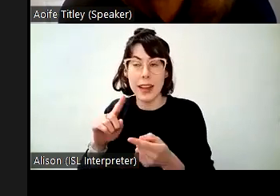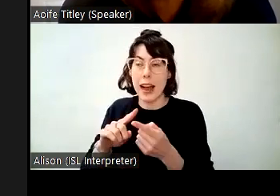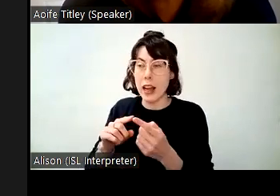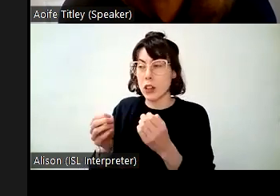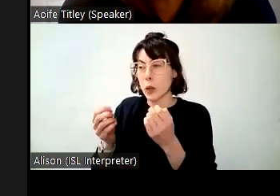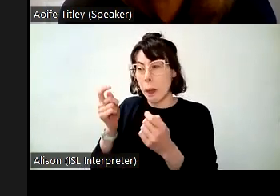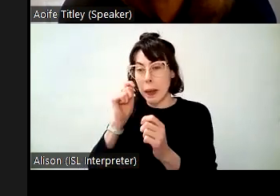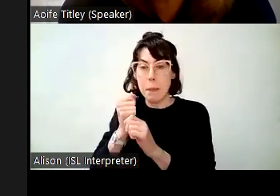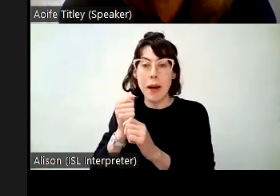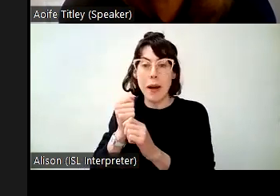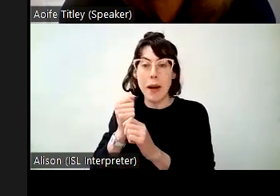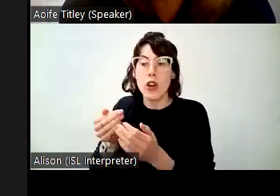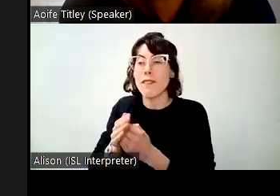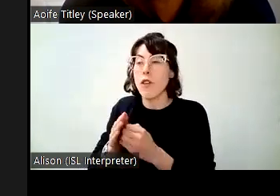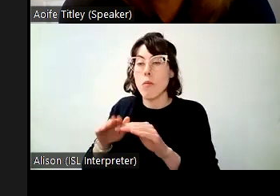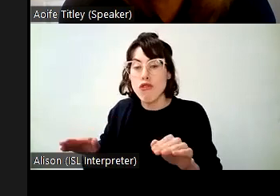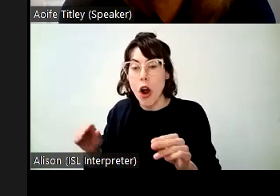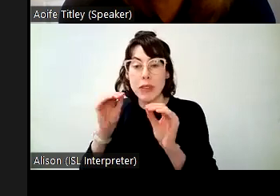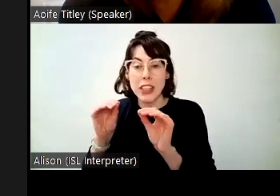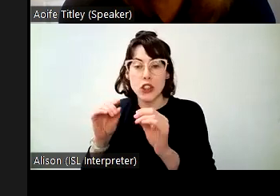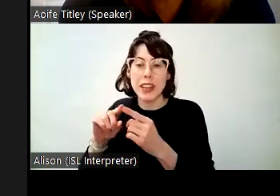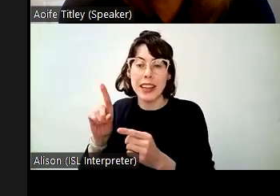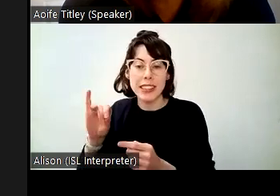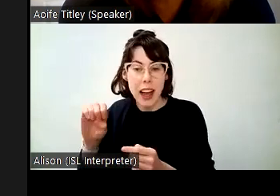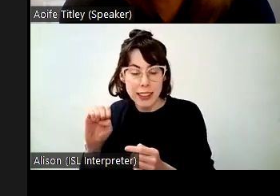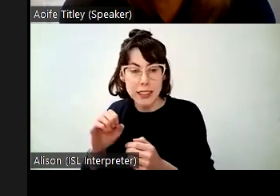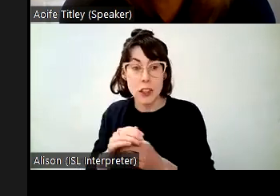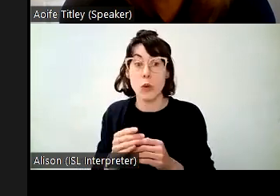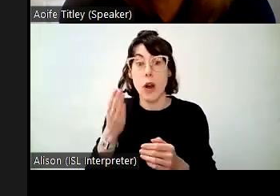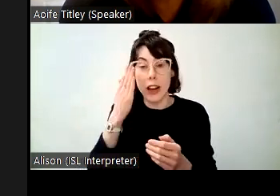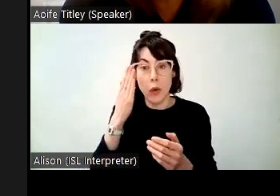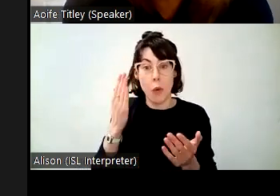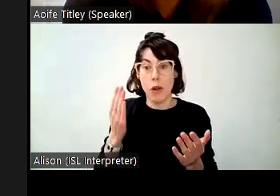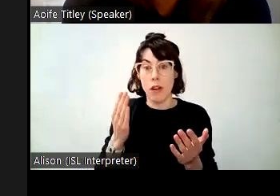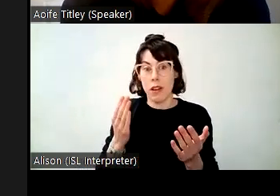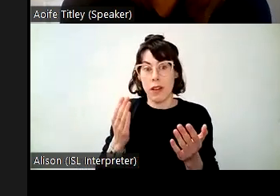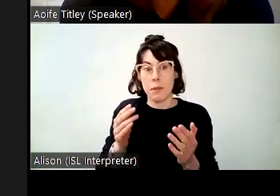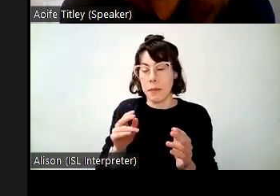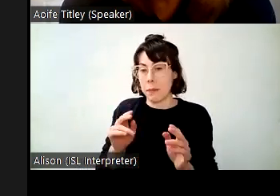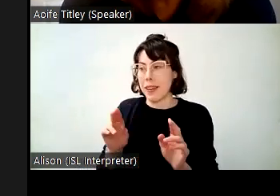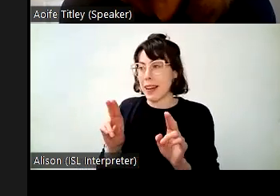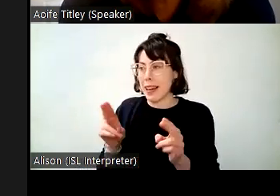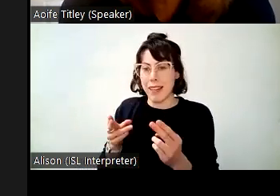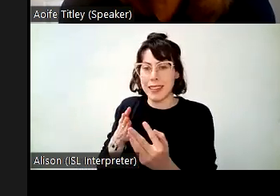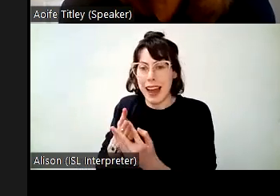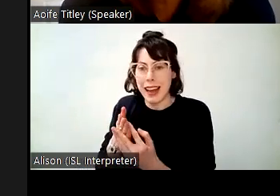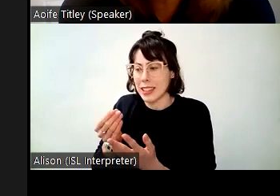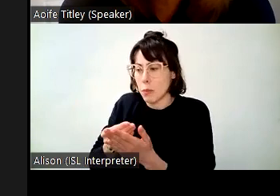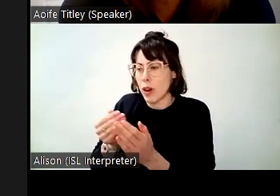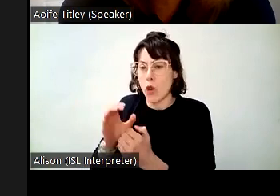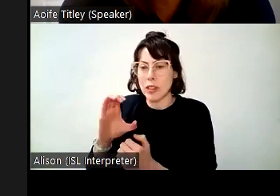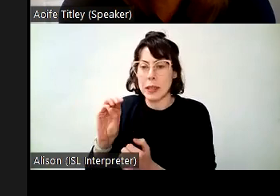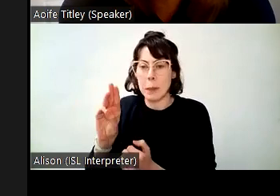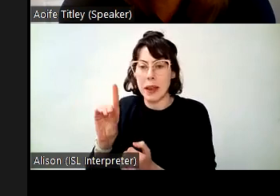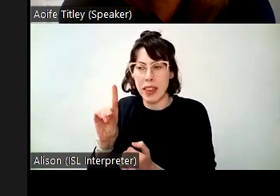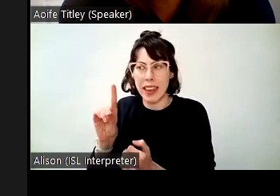So what I would say is that I know that not everyone will have access to funding for CPD through their organisation. So if funding is,